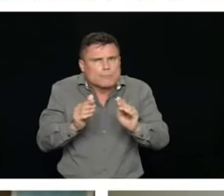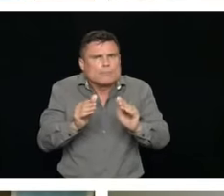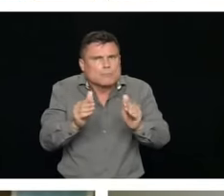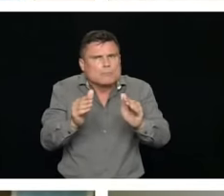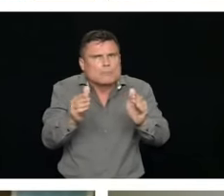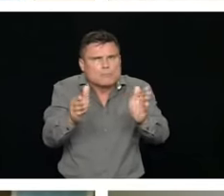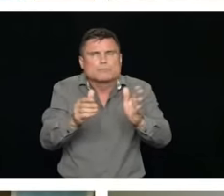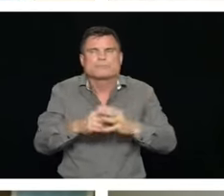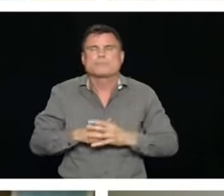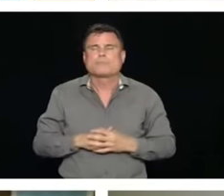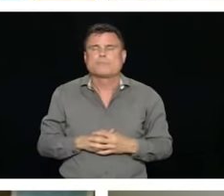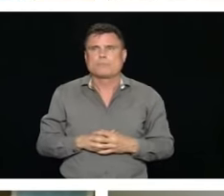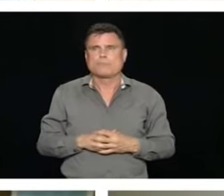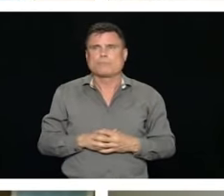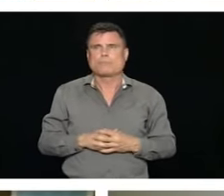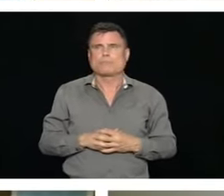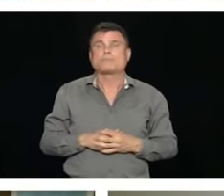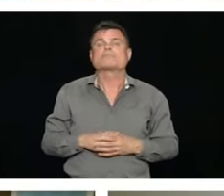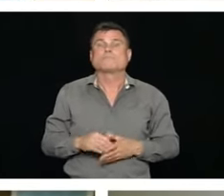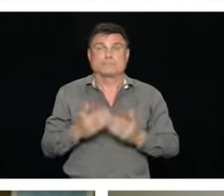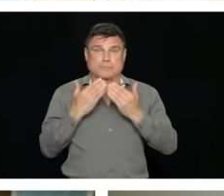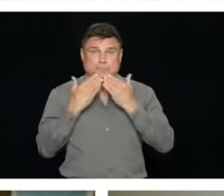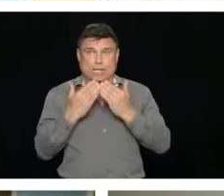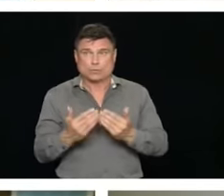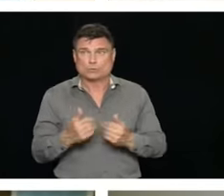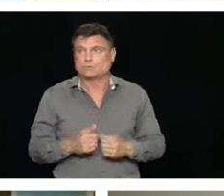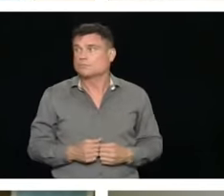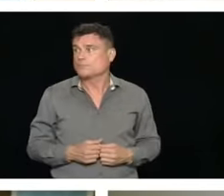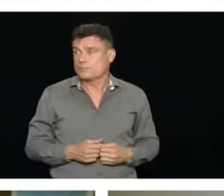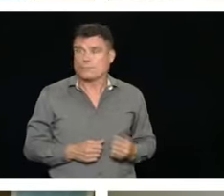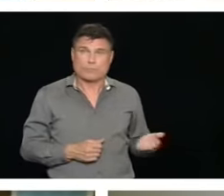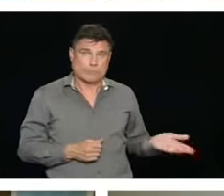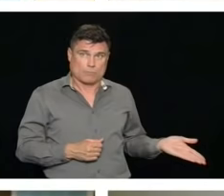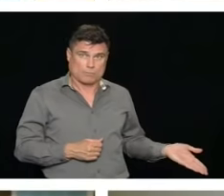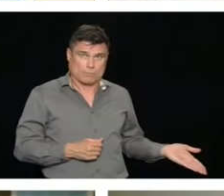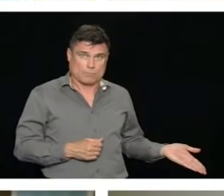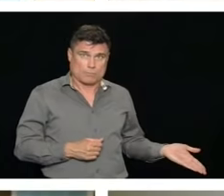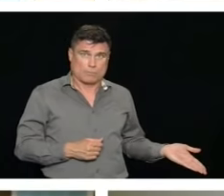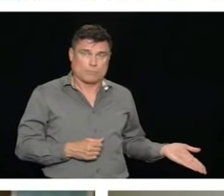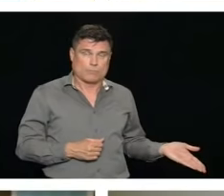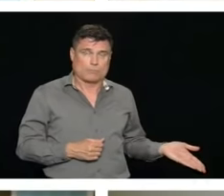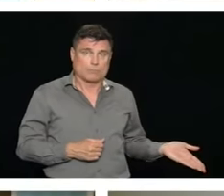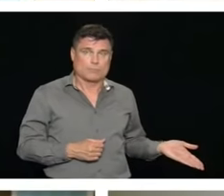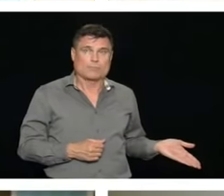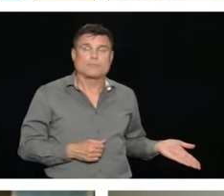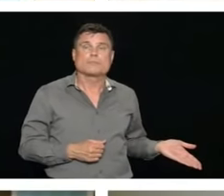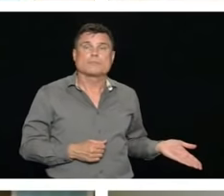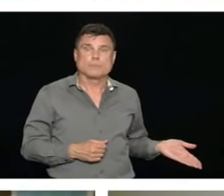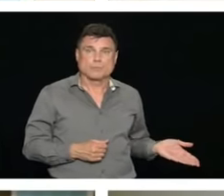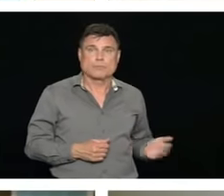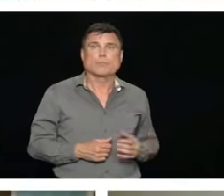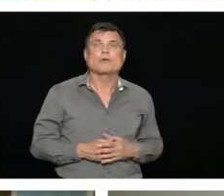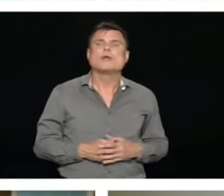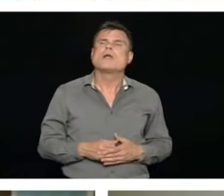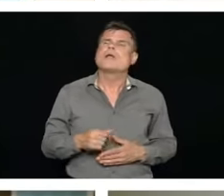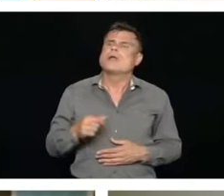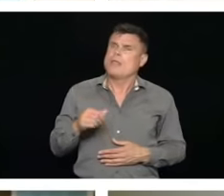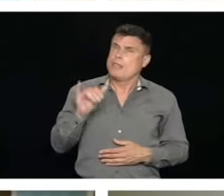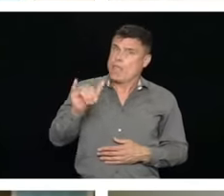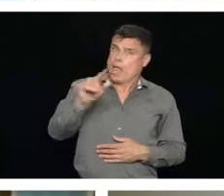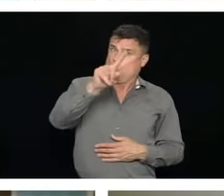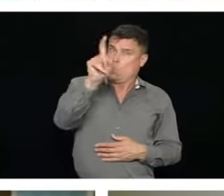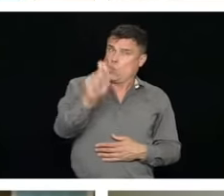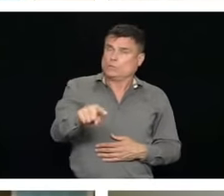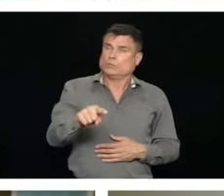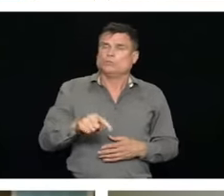Higginson. Thanks, Ravi. You know, so how did we get here? I think we got here because of excellent guidance from our provincial health